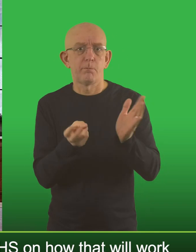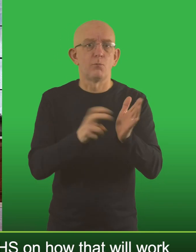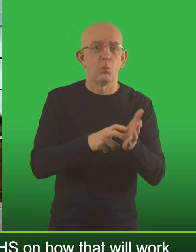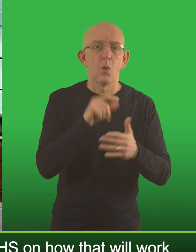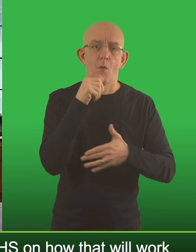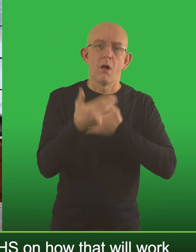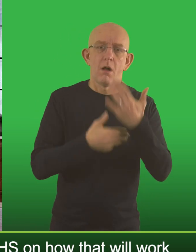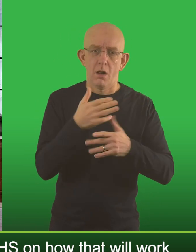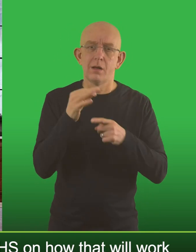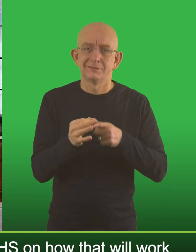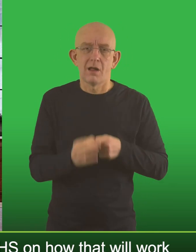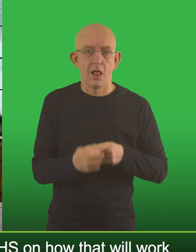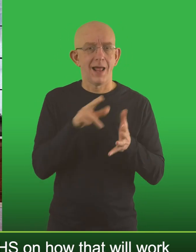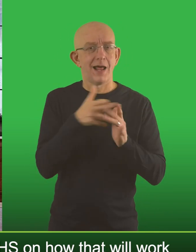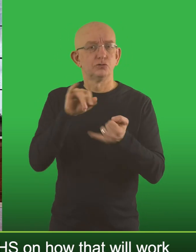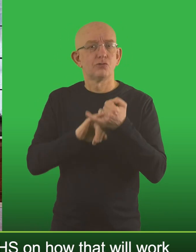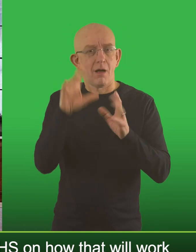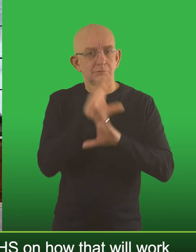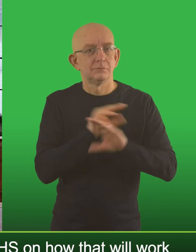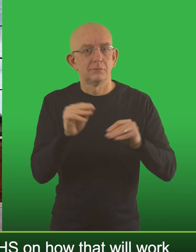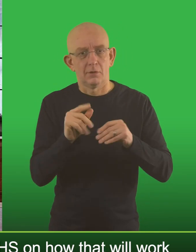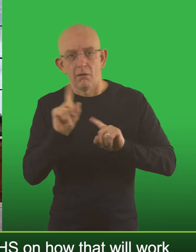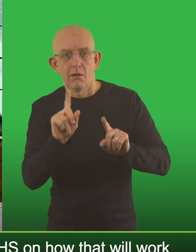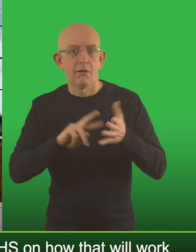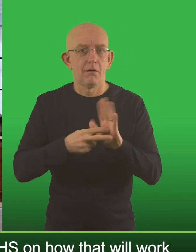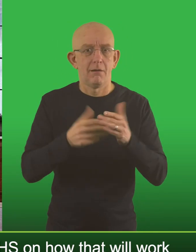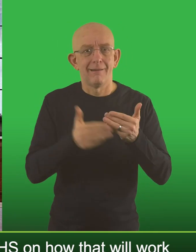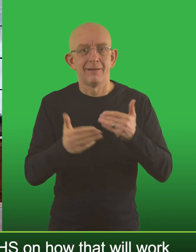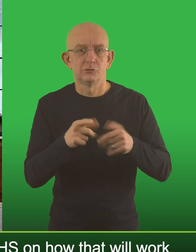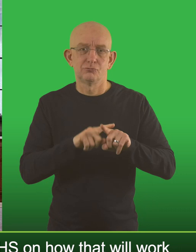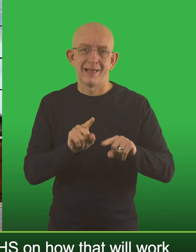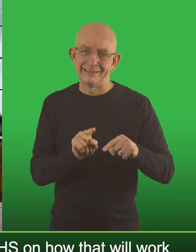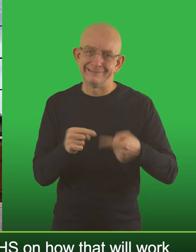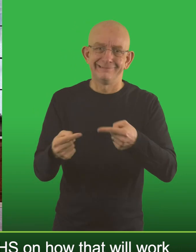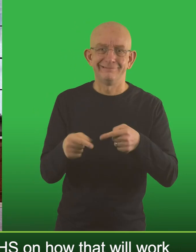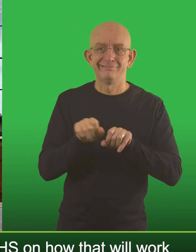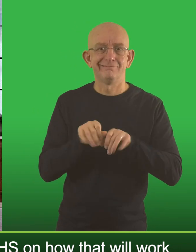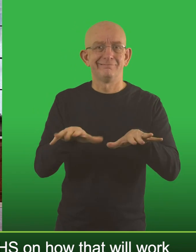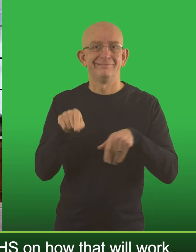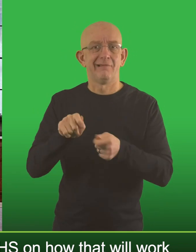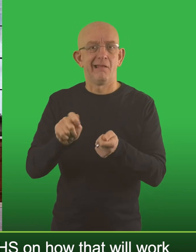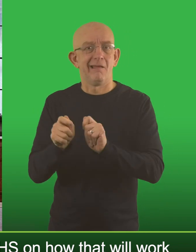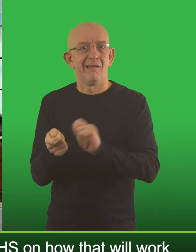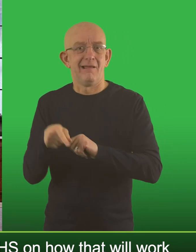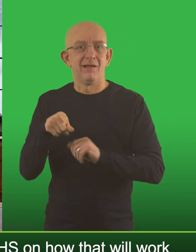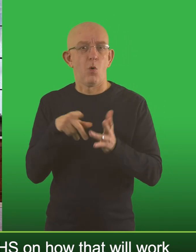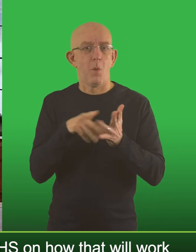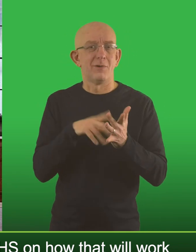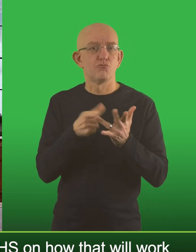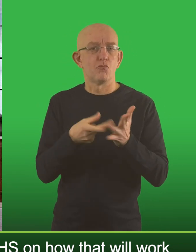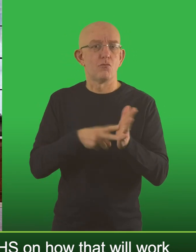can book. We were expecting more details later from the NHS on how that will work and how that will be accelerated